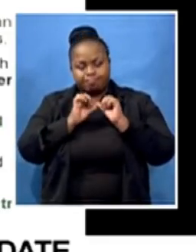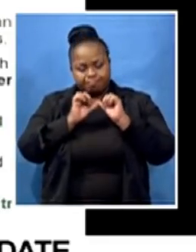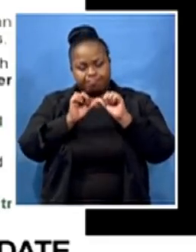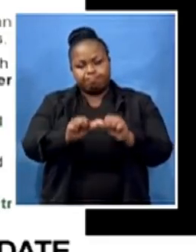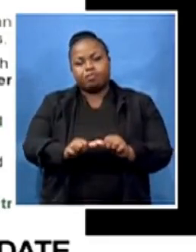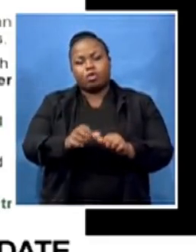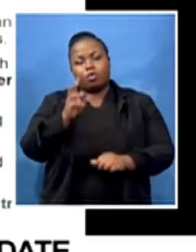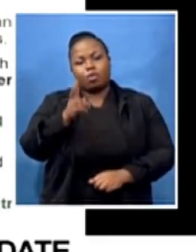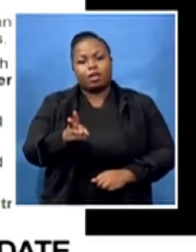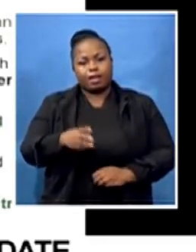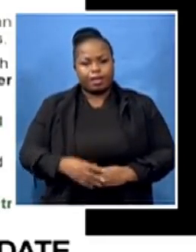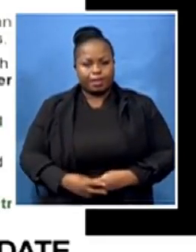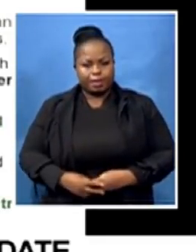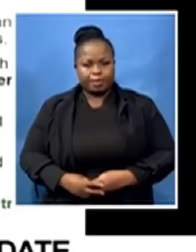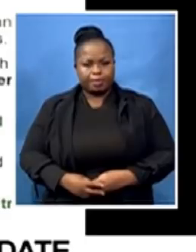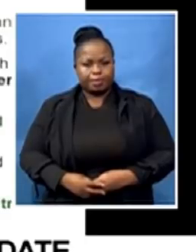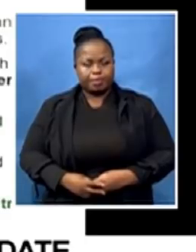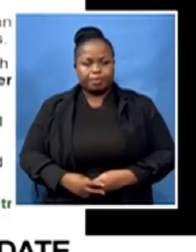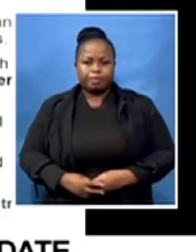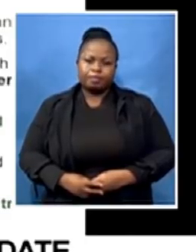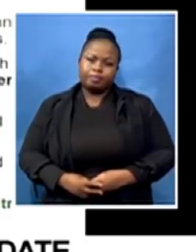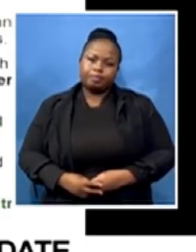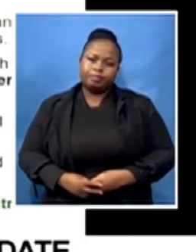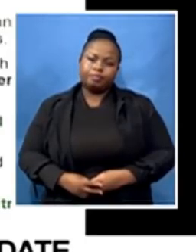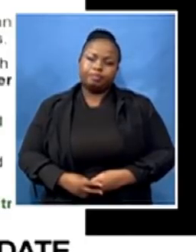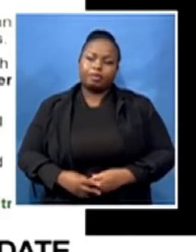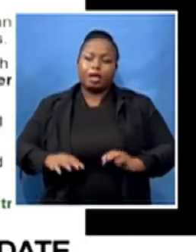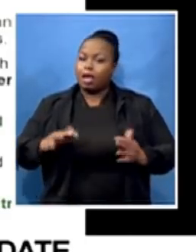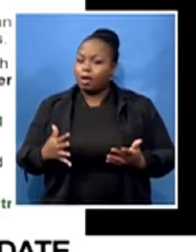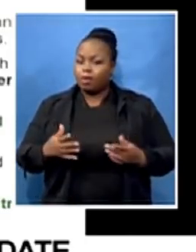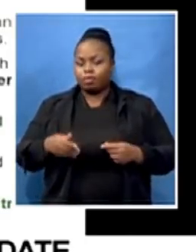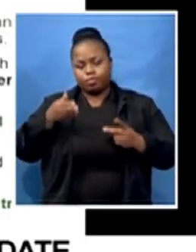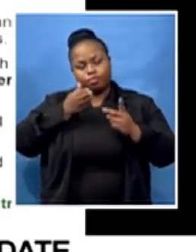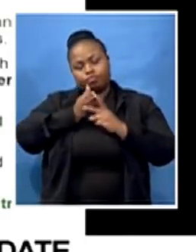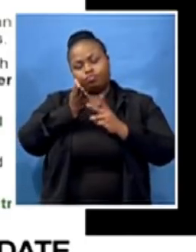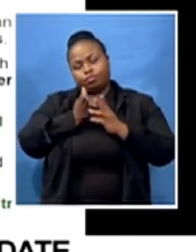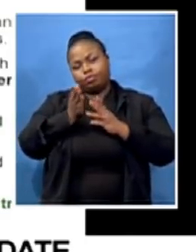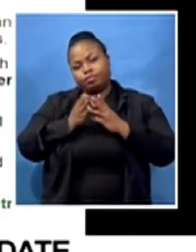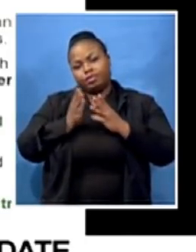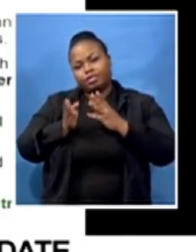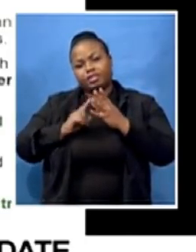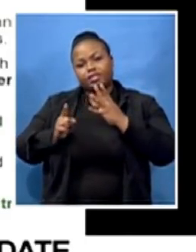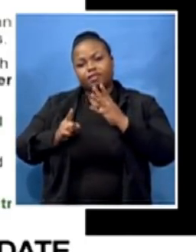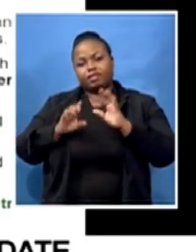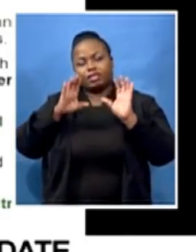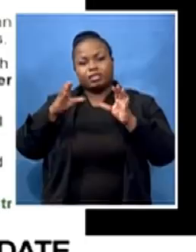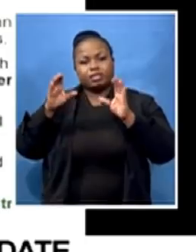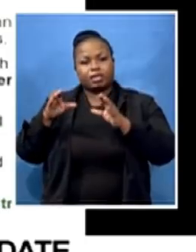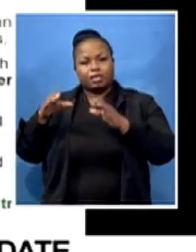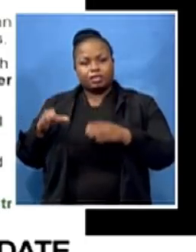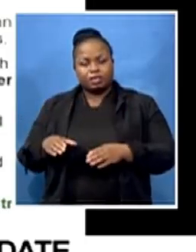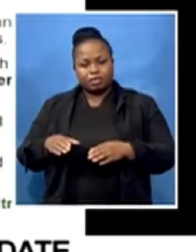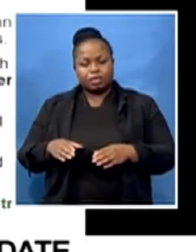The various sectors, I won't mention them, all of them, but there's been communication with